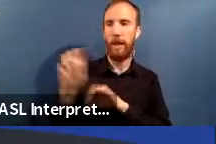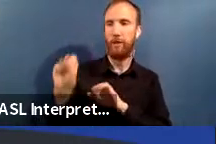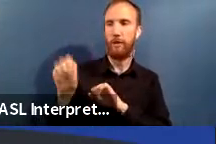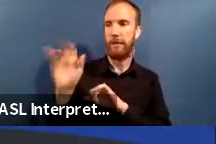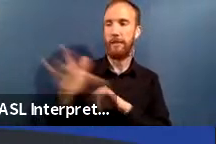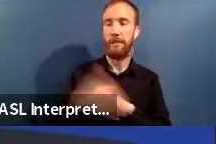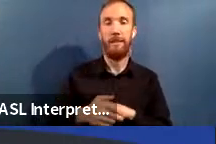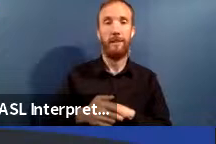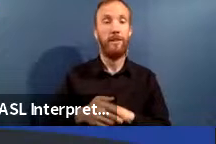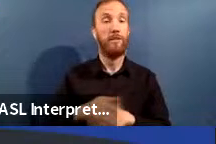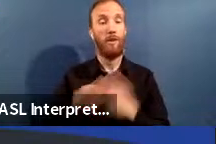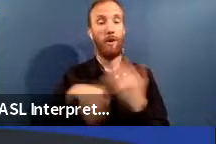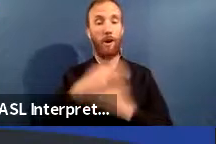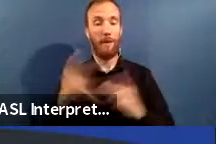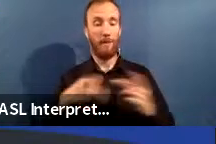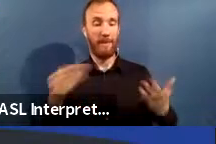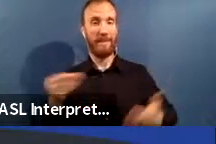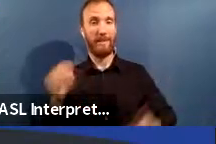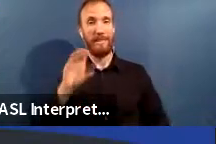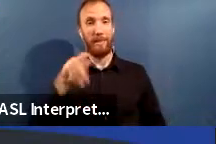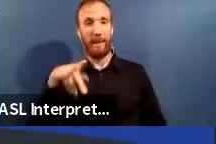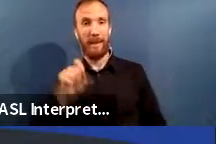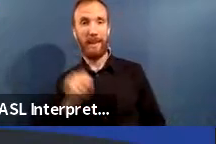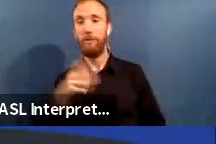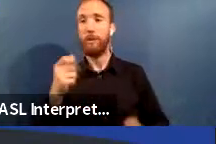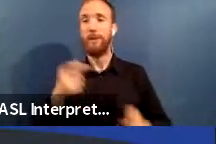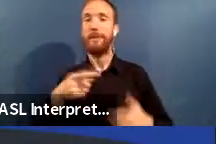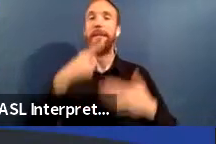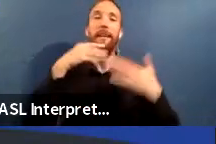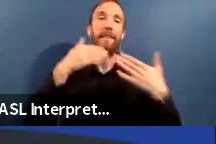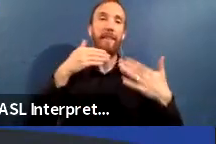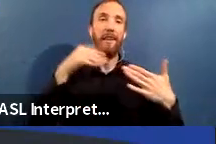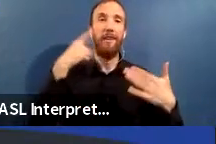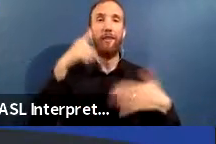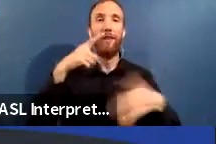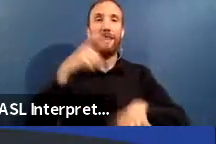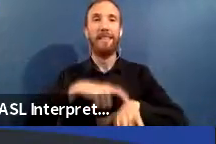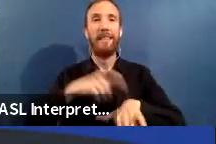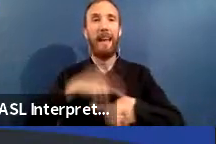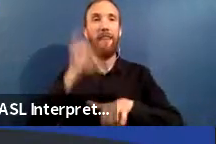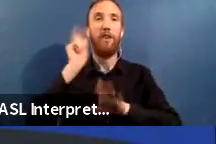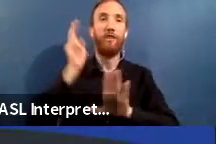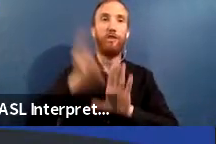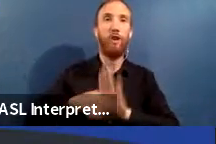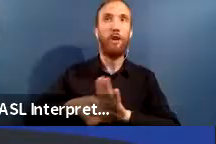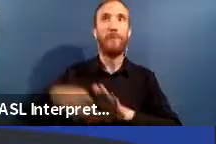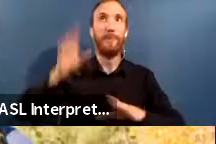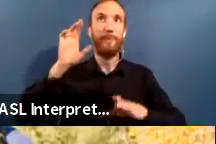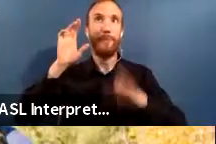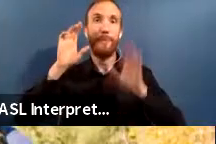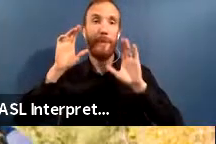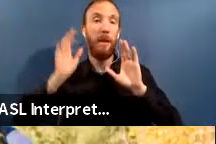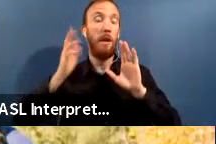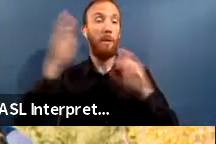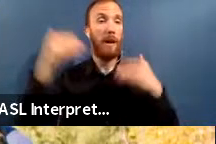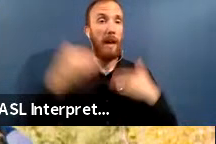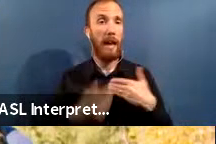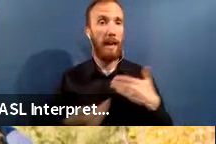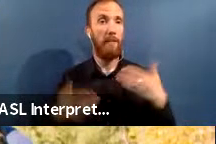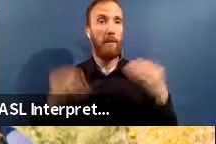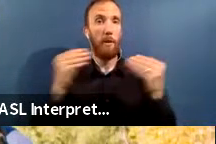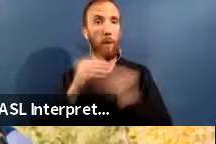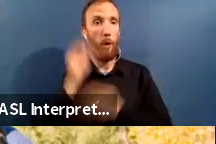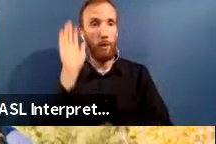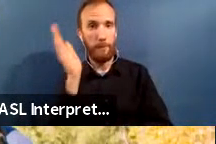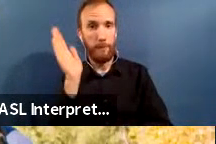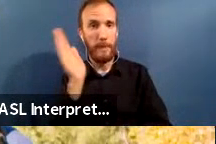at CPS, all of our, thank you for giving us your time this afternoon. There are other sessions and we invite folks to come. So